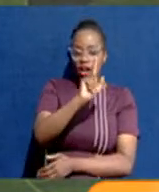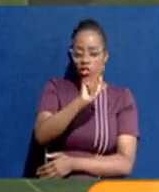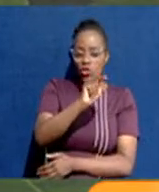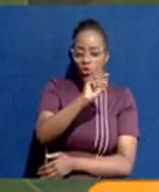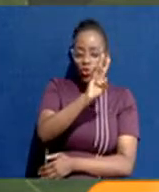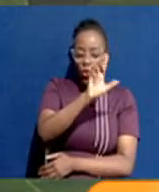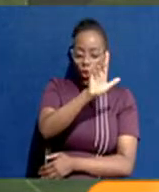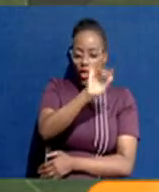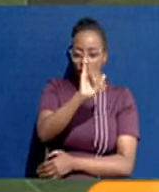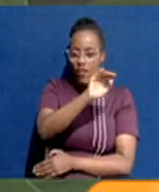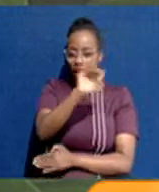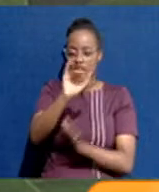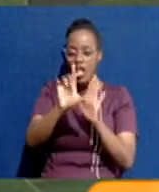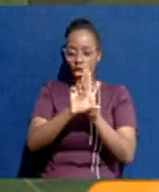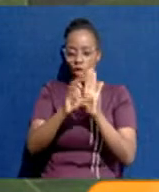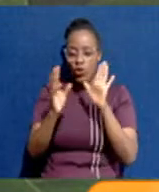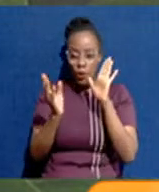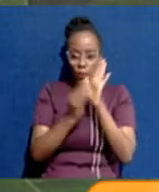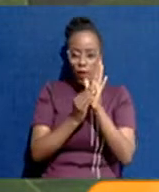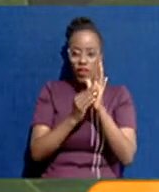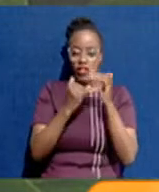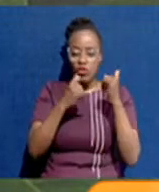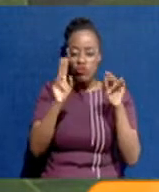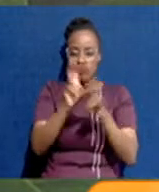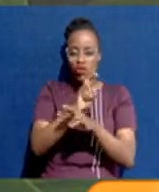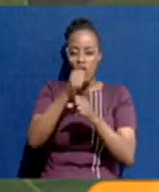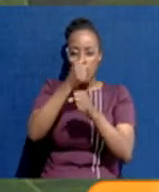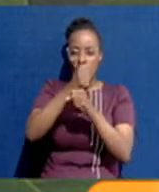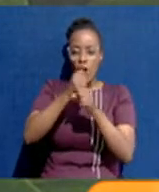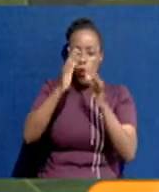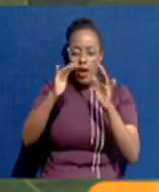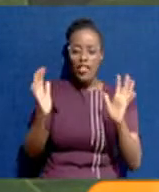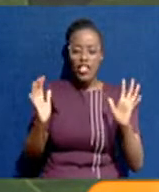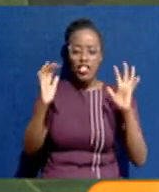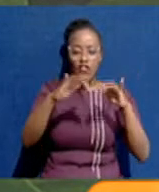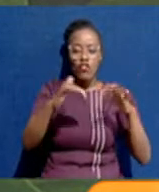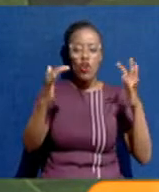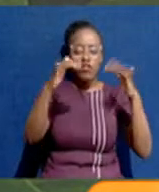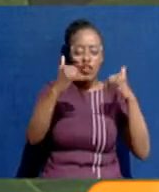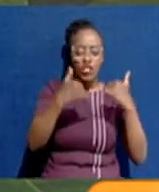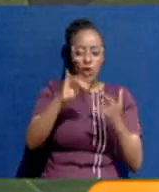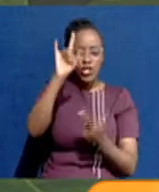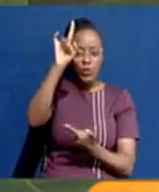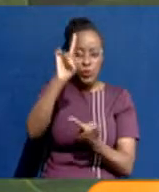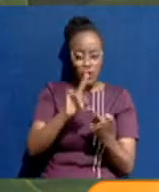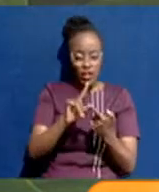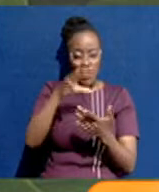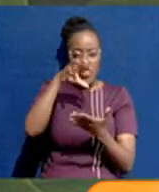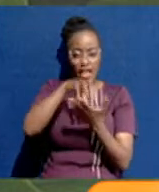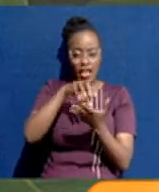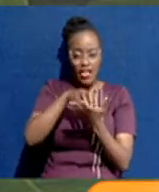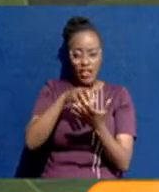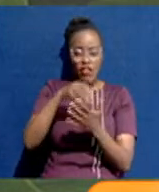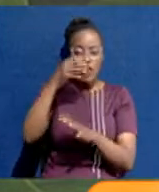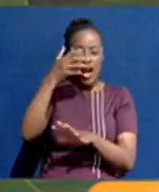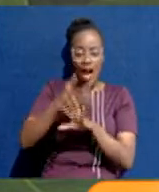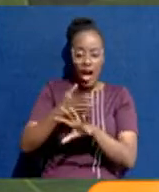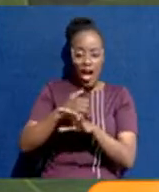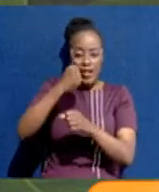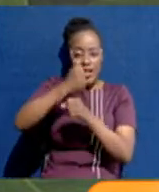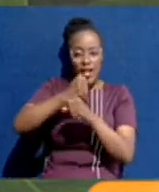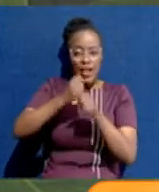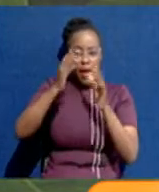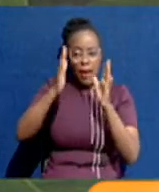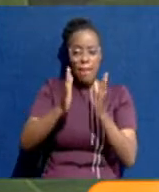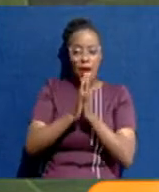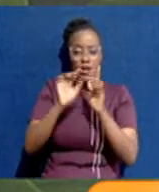to be implemented to outlaw outsourcing of labor in such firms in a bid to reduce cases of hard labor and